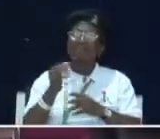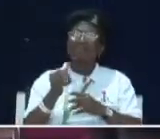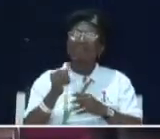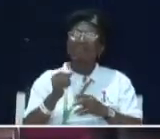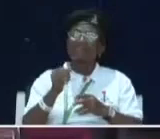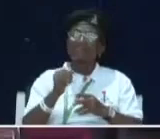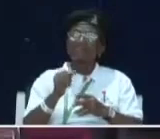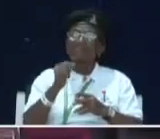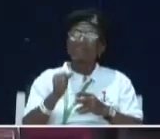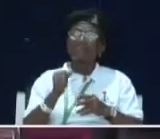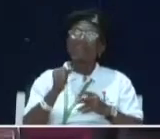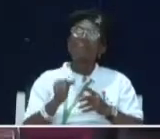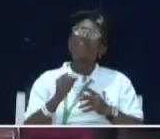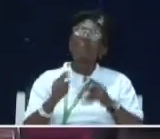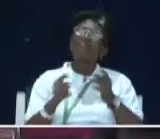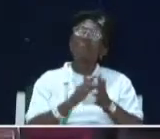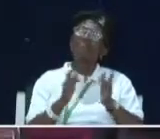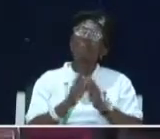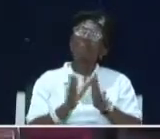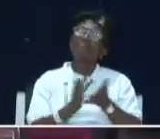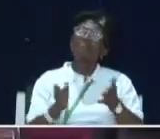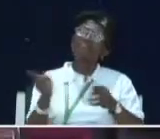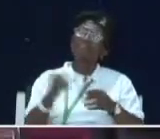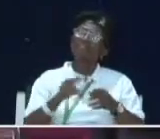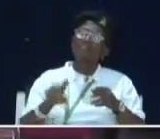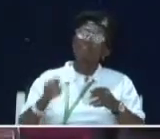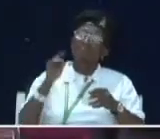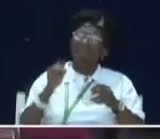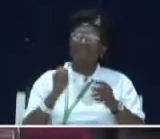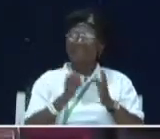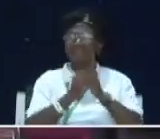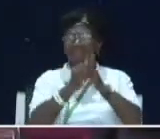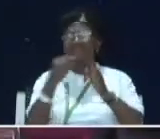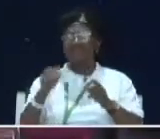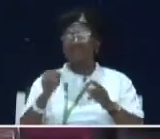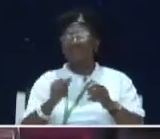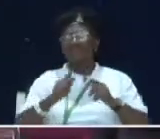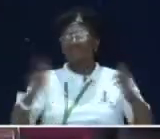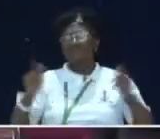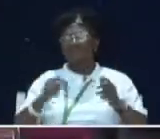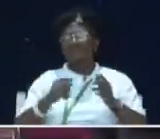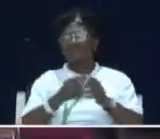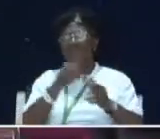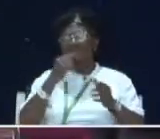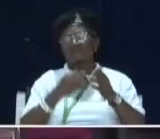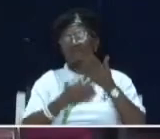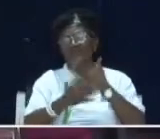of great firstborns. People who are